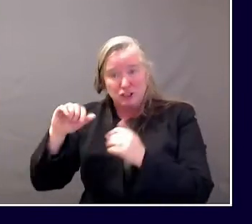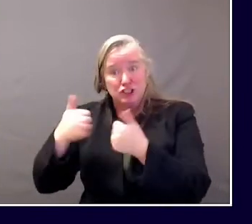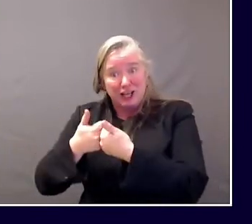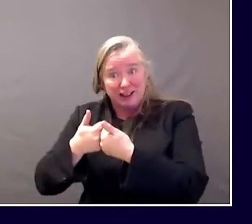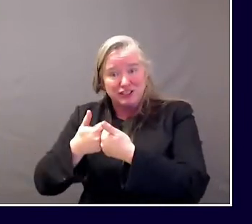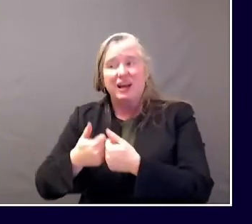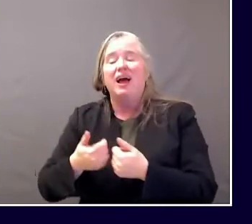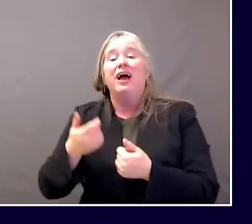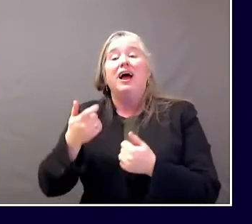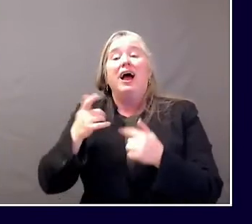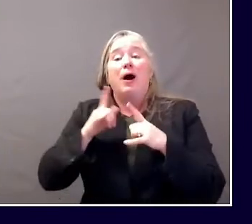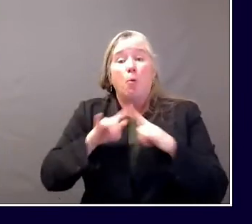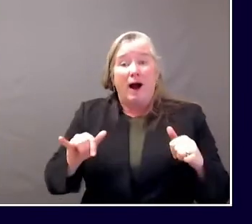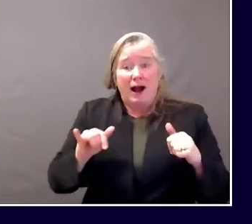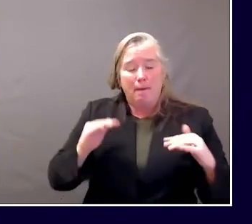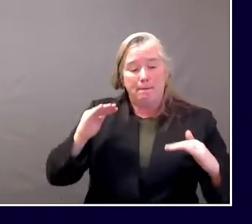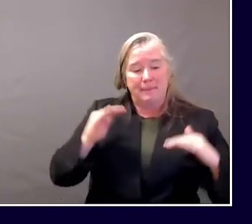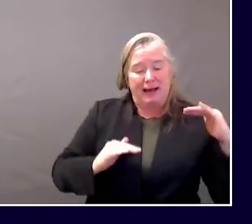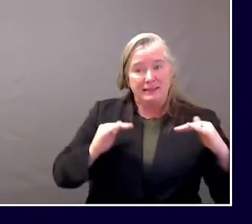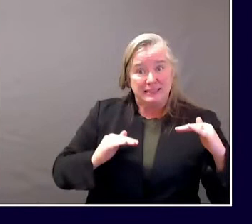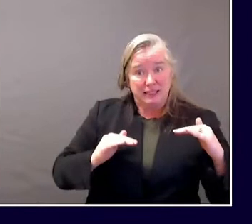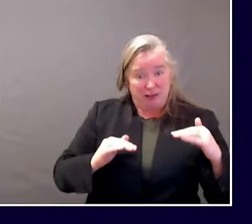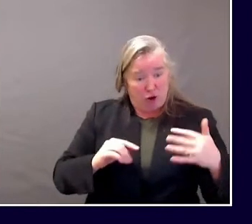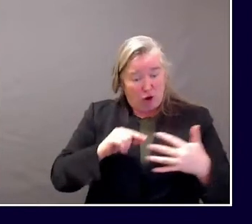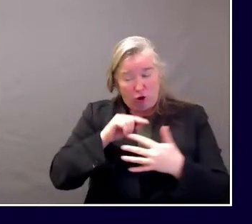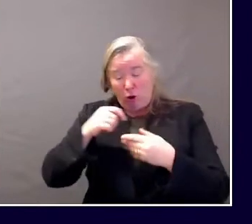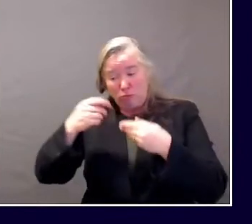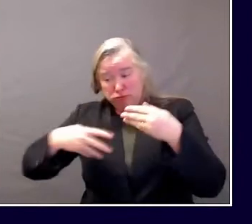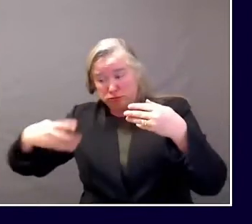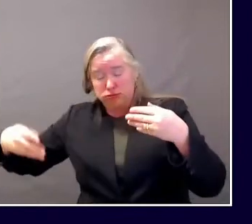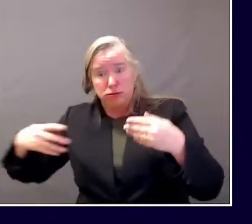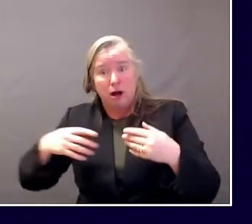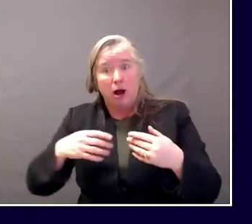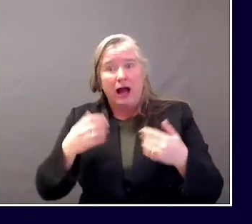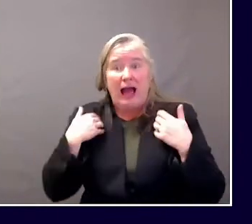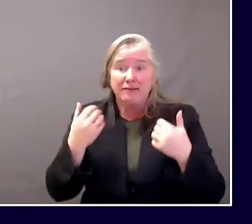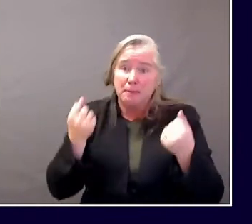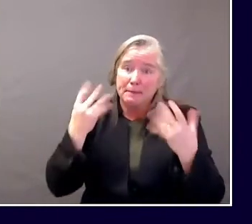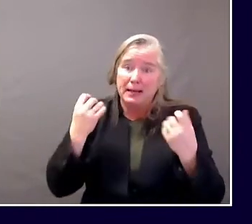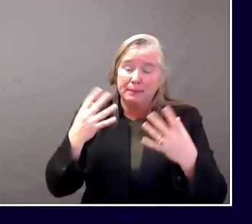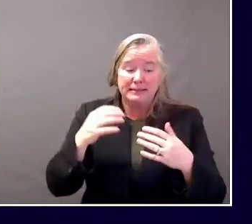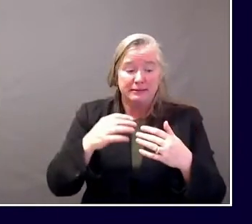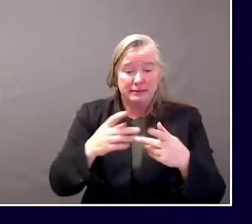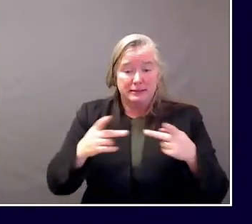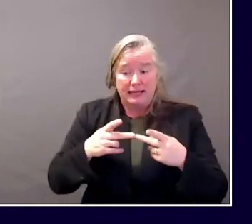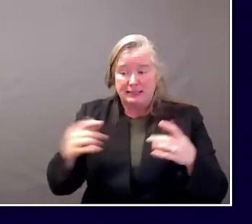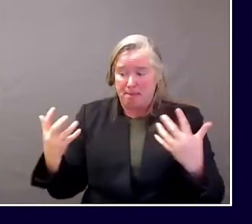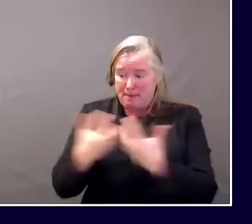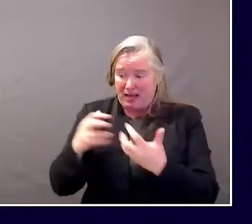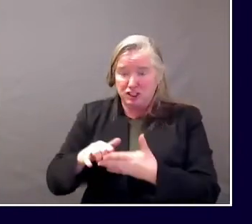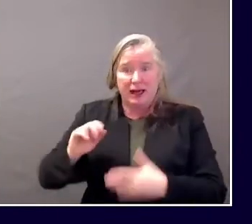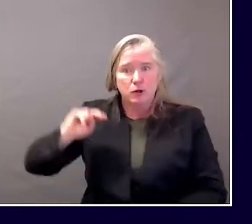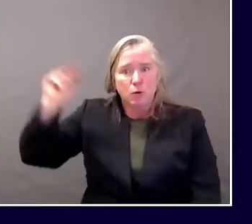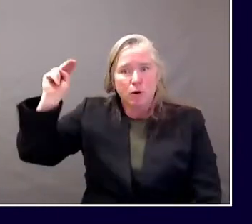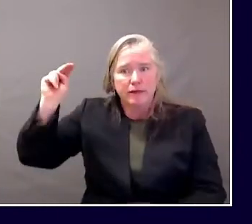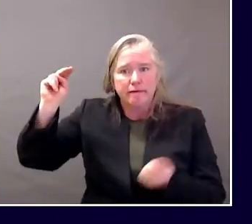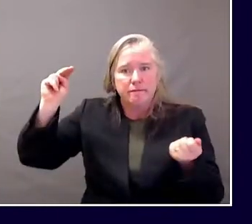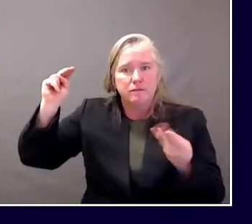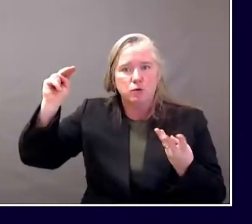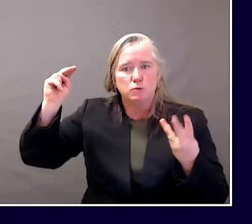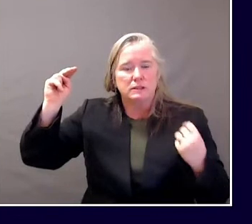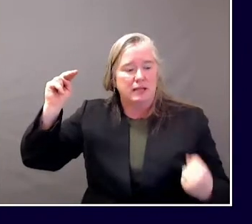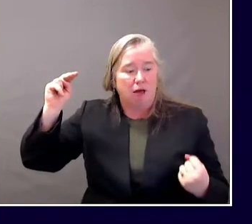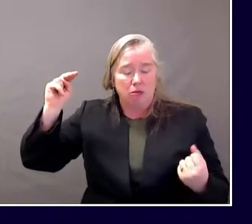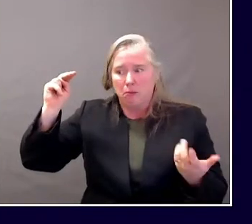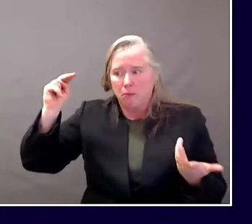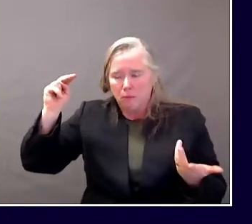geographic equity as well. So will every single site meet every requirement? Will every single site be a dream site?